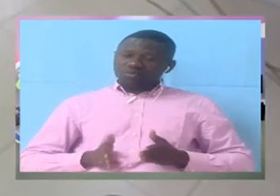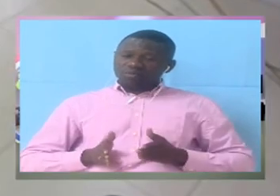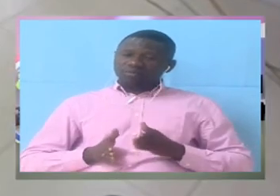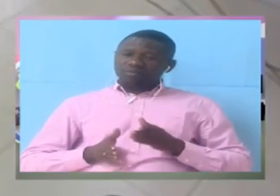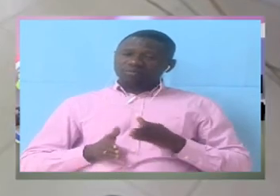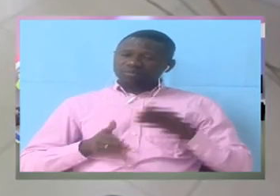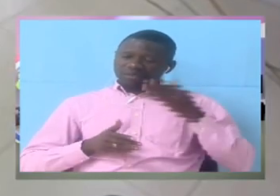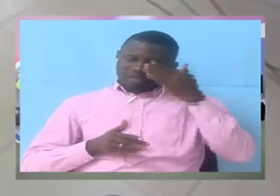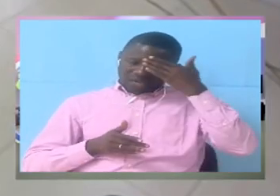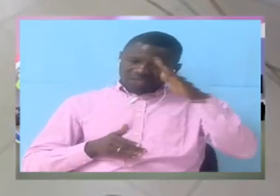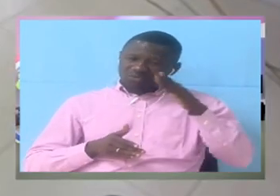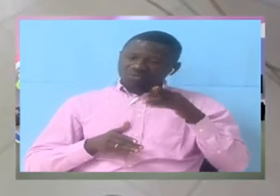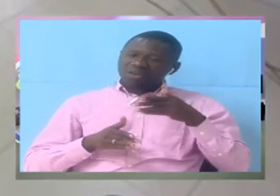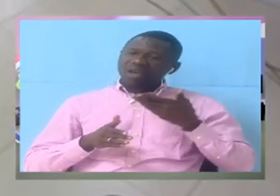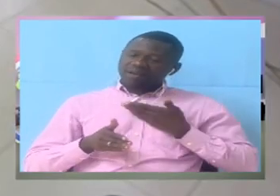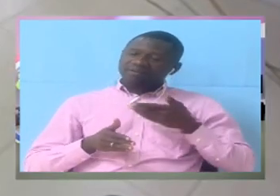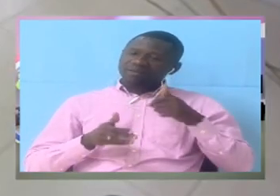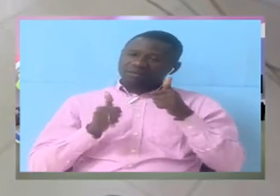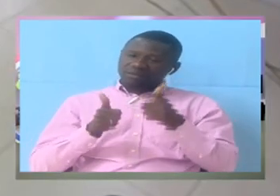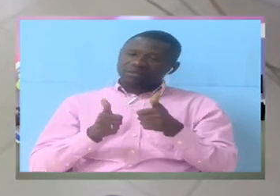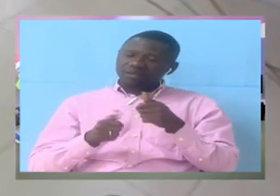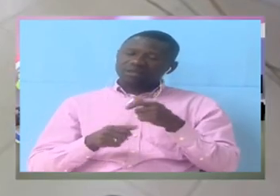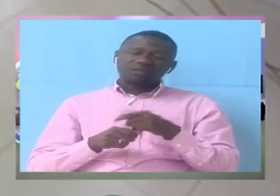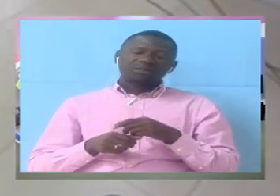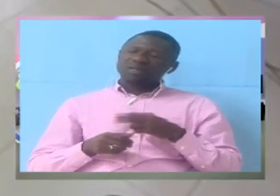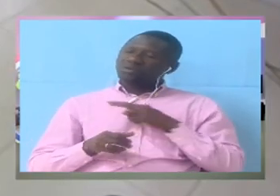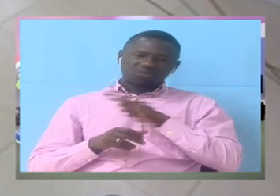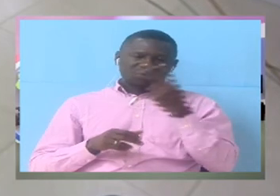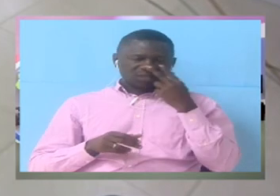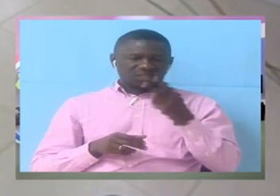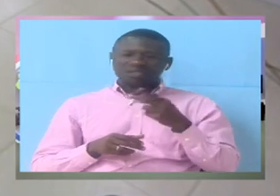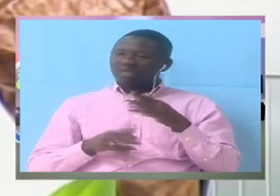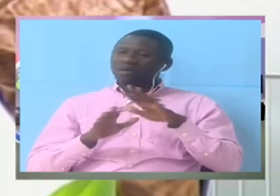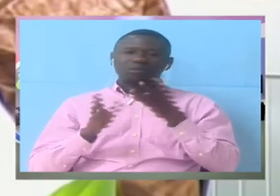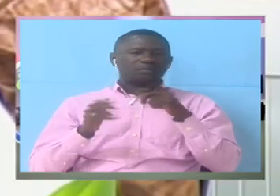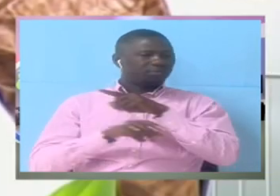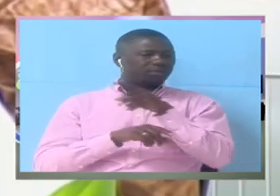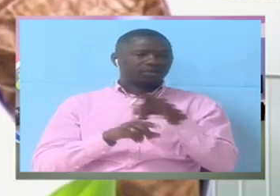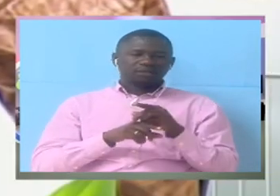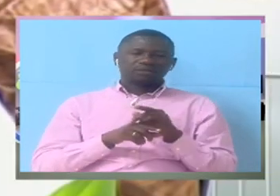Humanity and hospitality we have here. I don't see it anywhere else.